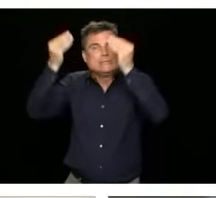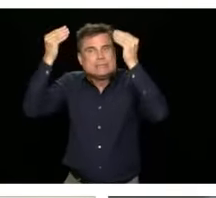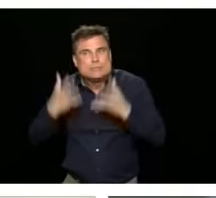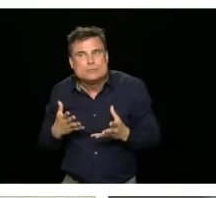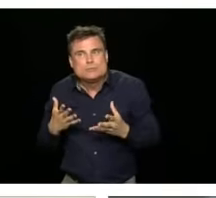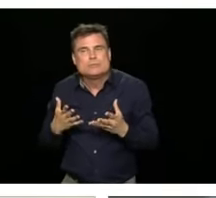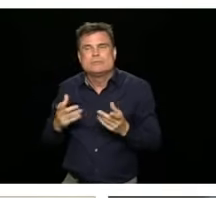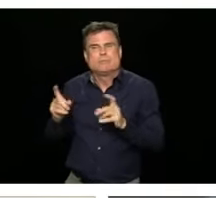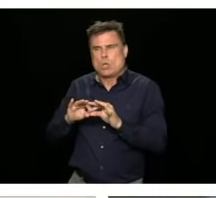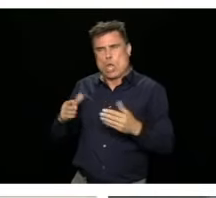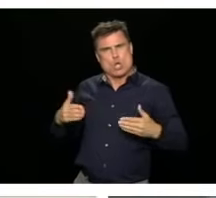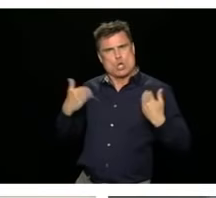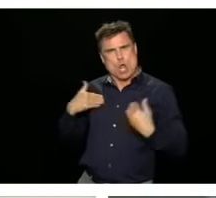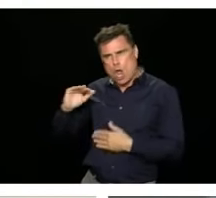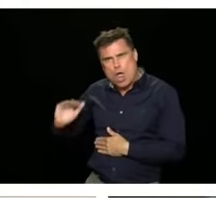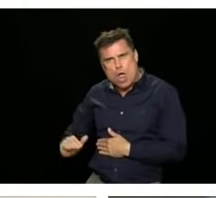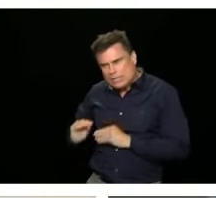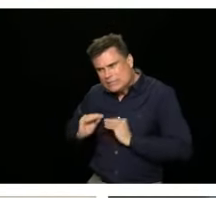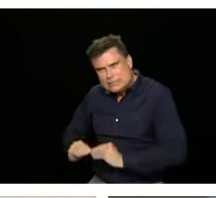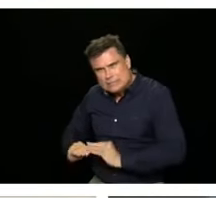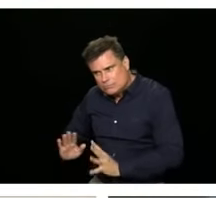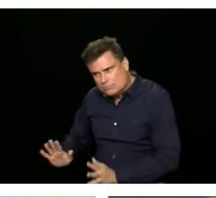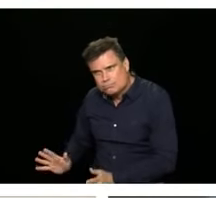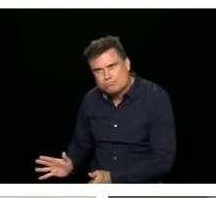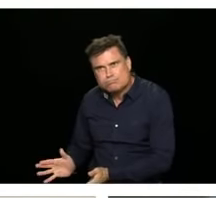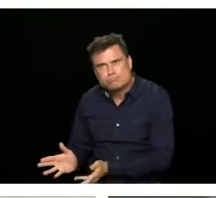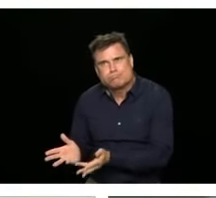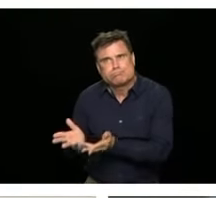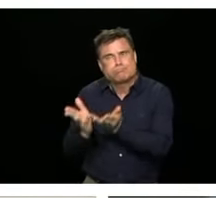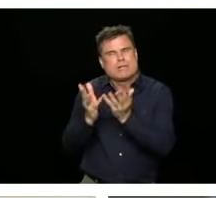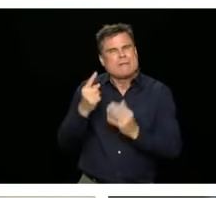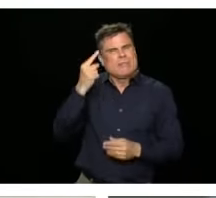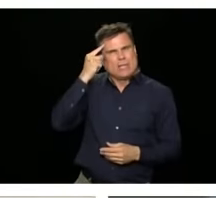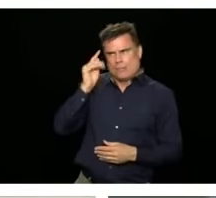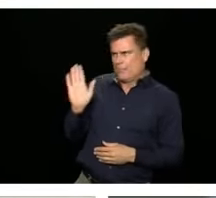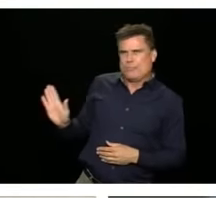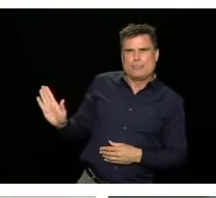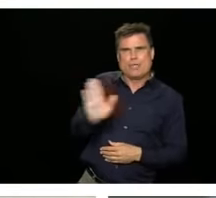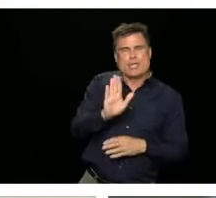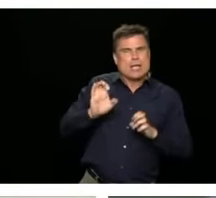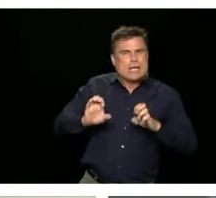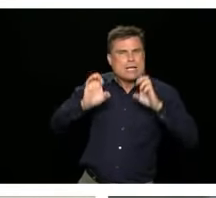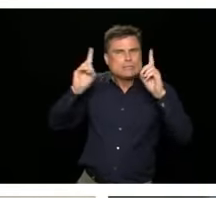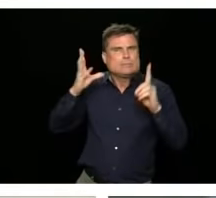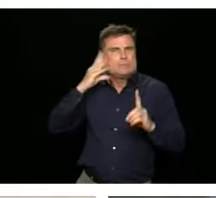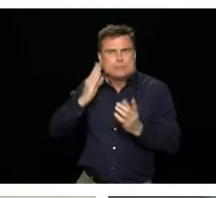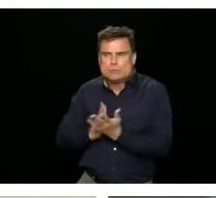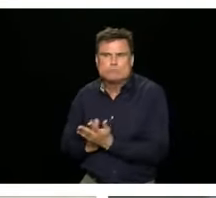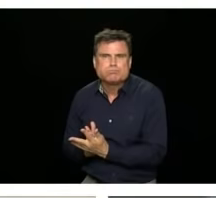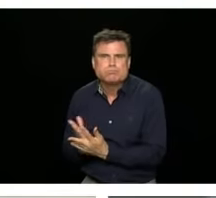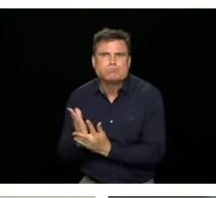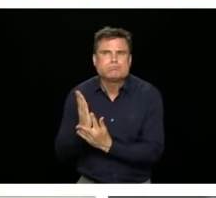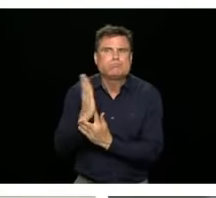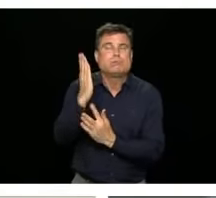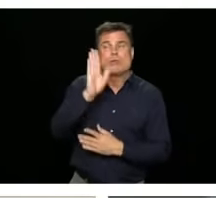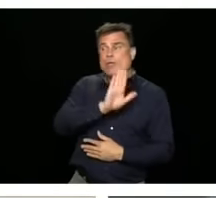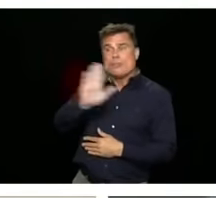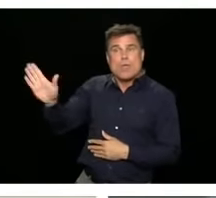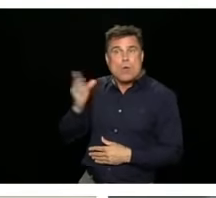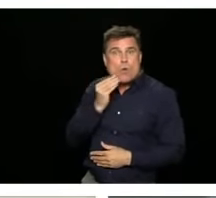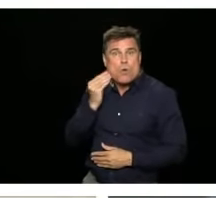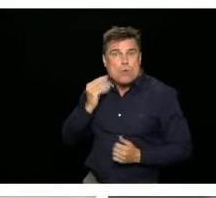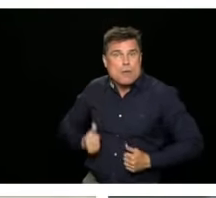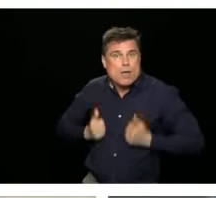their educational experience, but their home life, right? That if they're Indigenous, they're not in constant threat of being taken away from their families